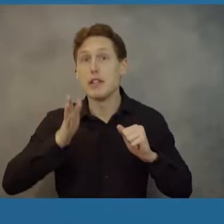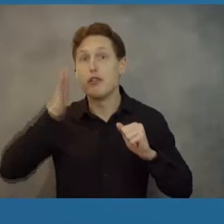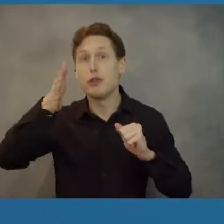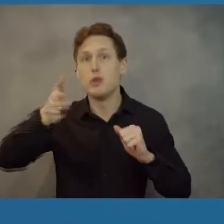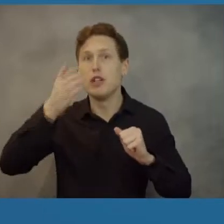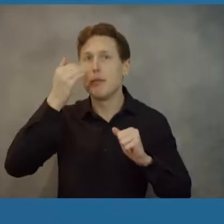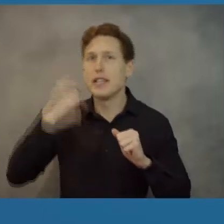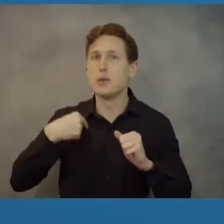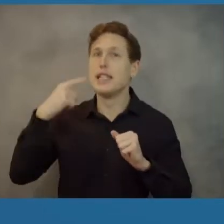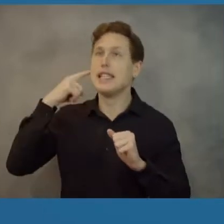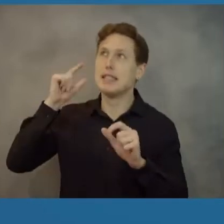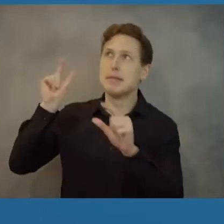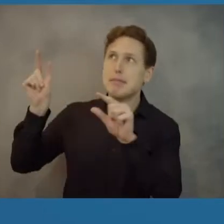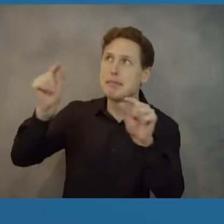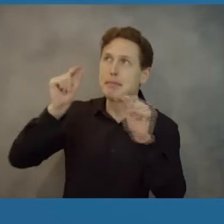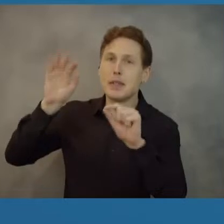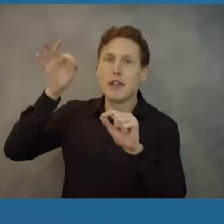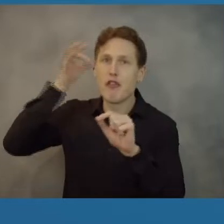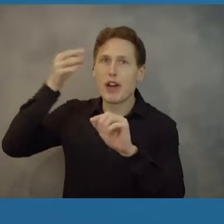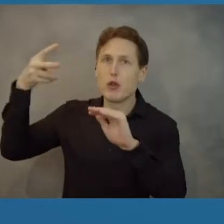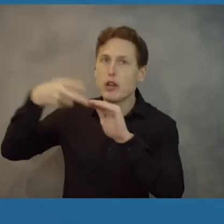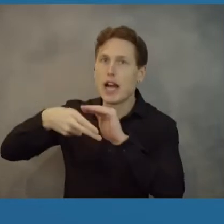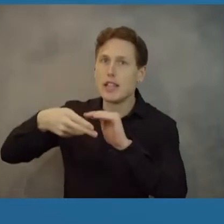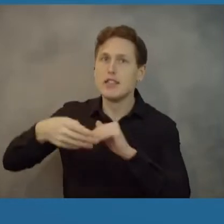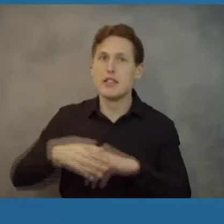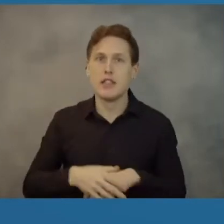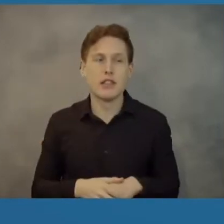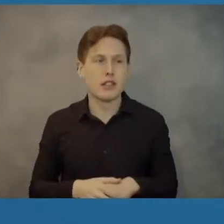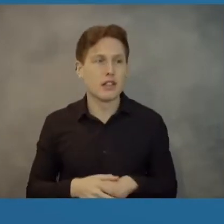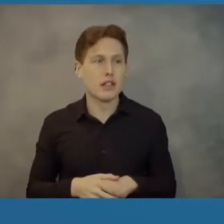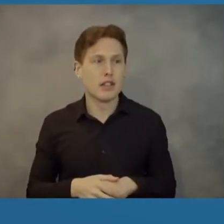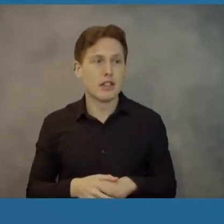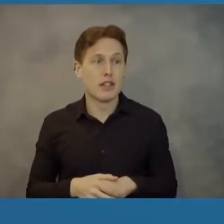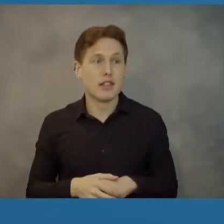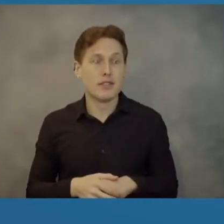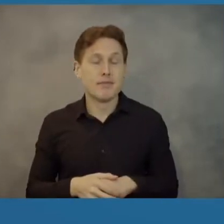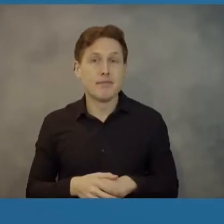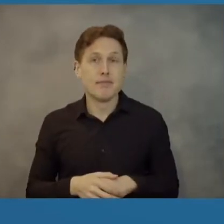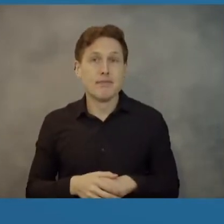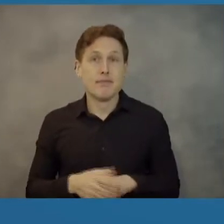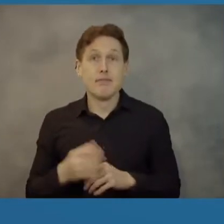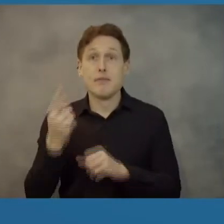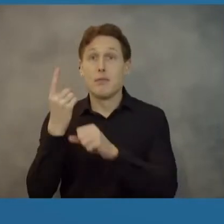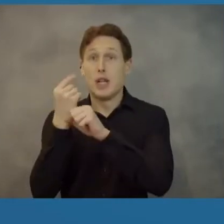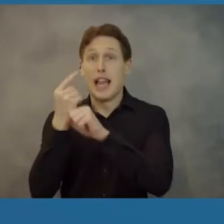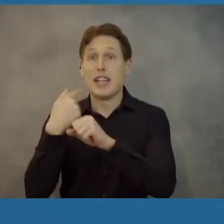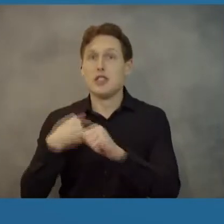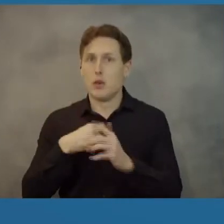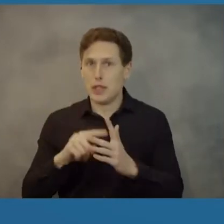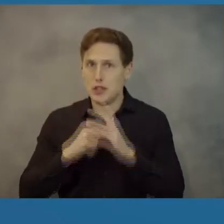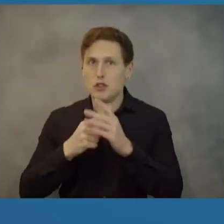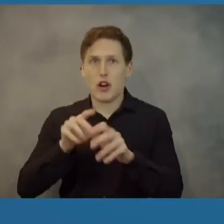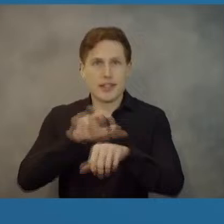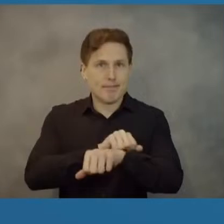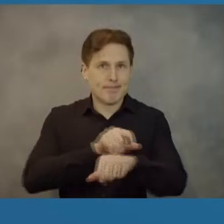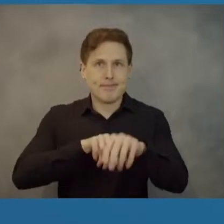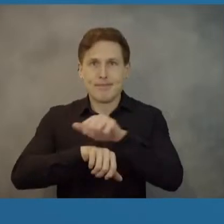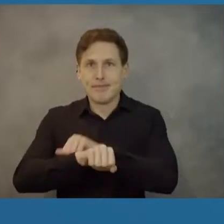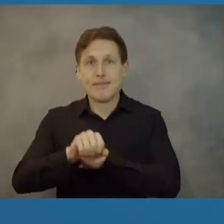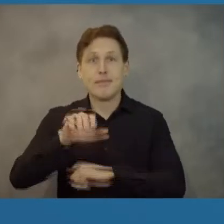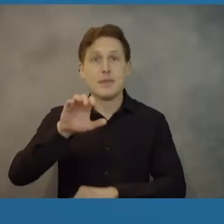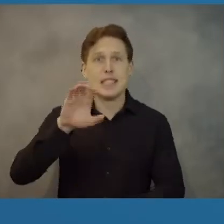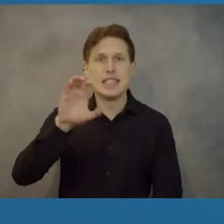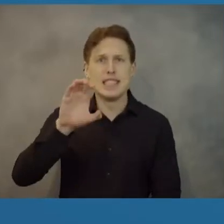on that? Well, we looked at savings starting last year with the CDPAP program, which was a program intended to